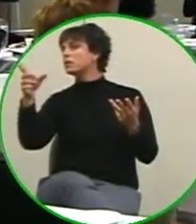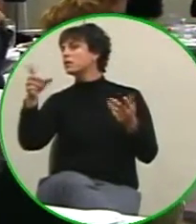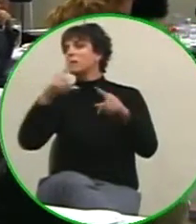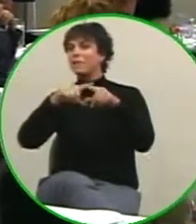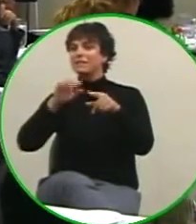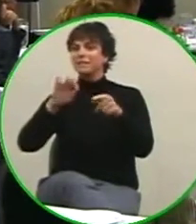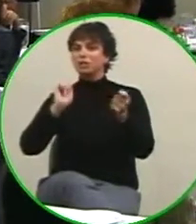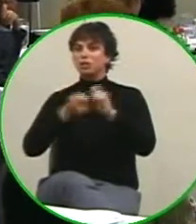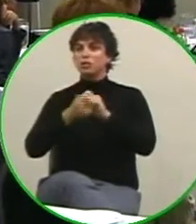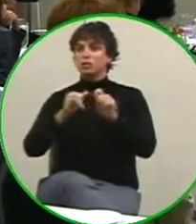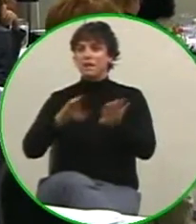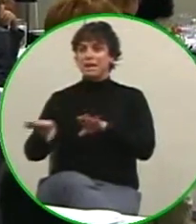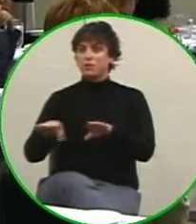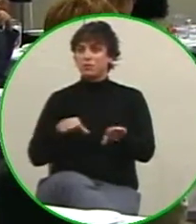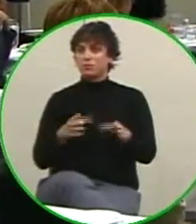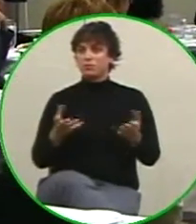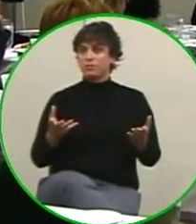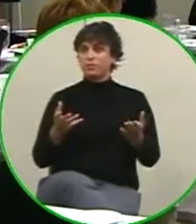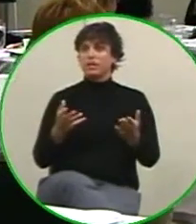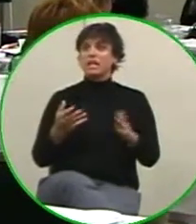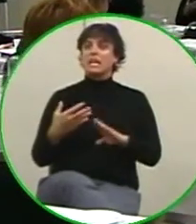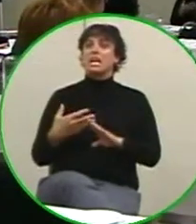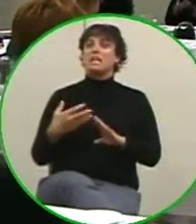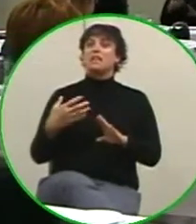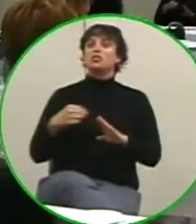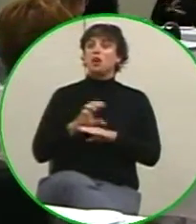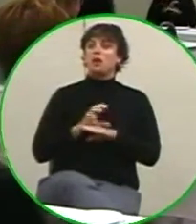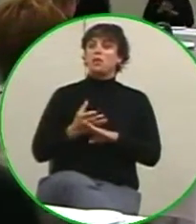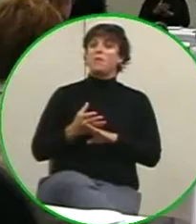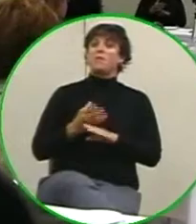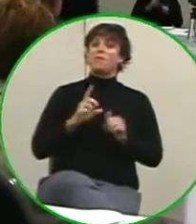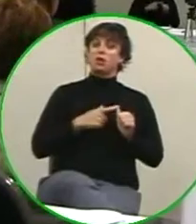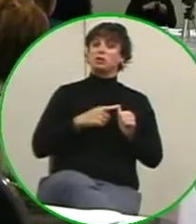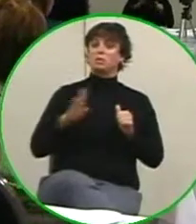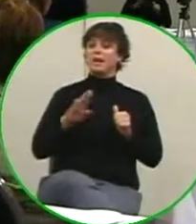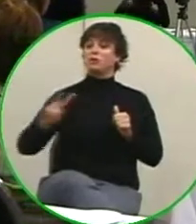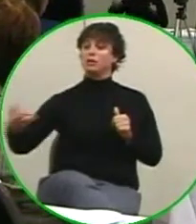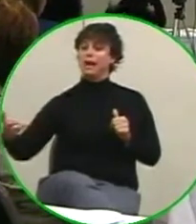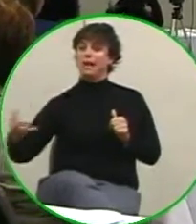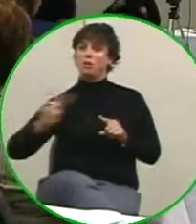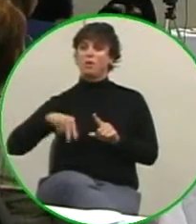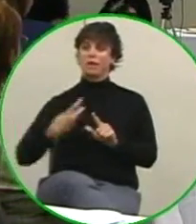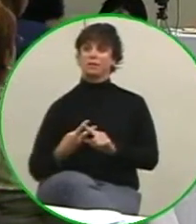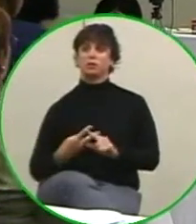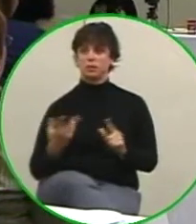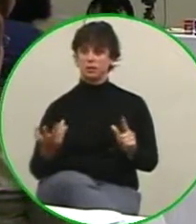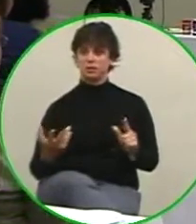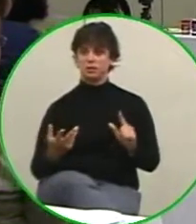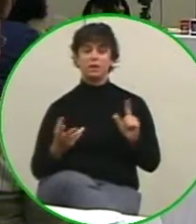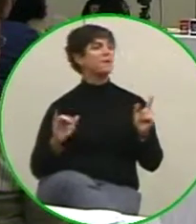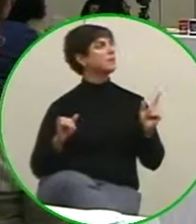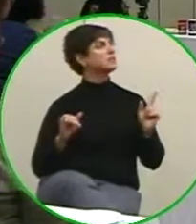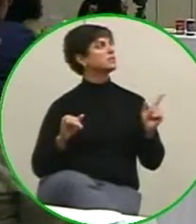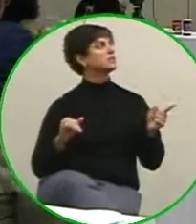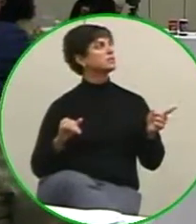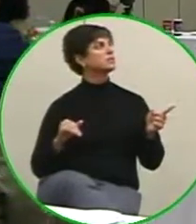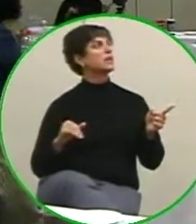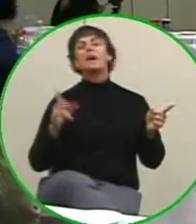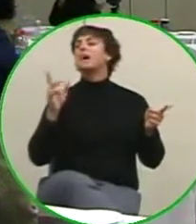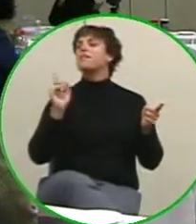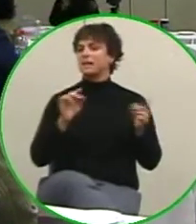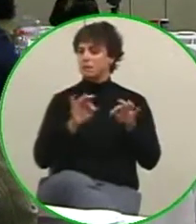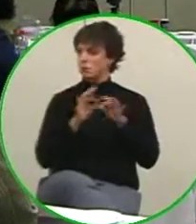Changes the behavior? Is it coming before the behavior or after? this is the critical piece, is what happens